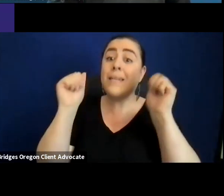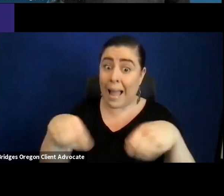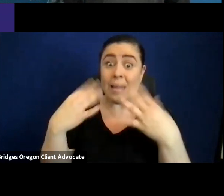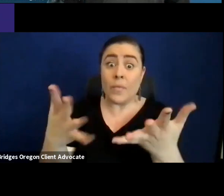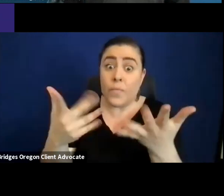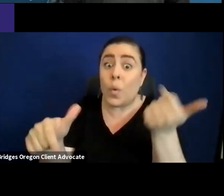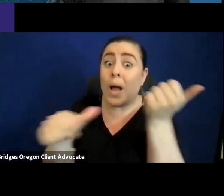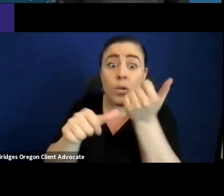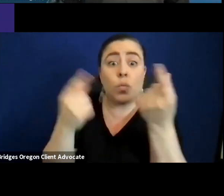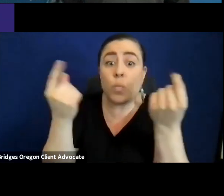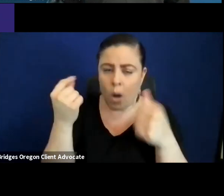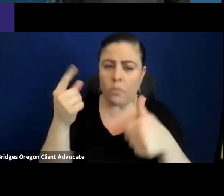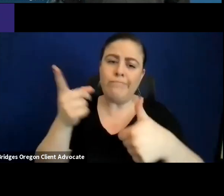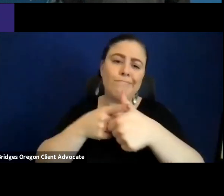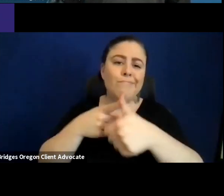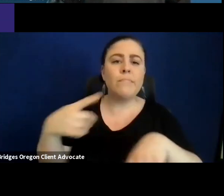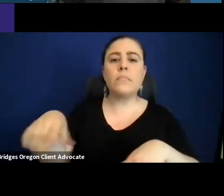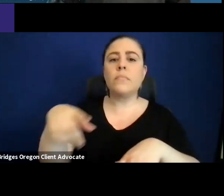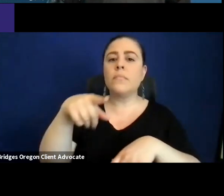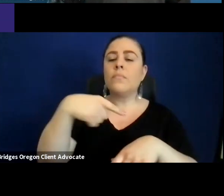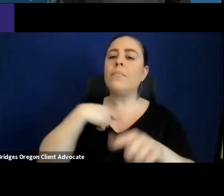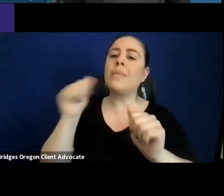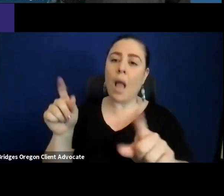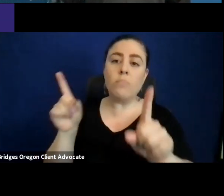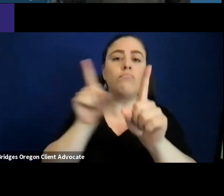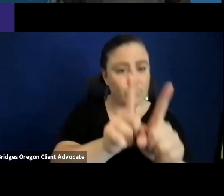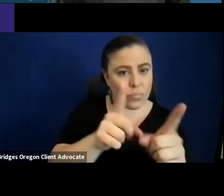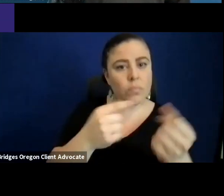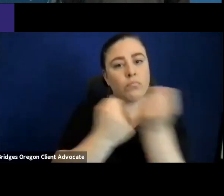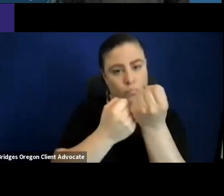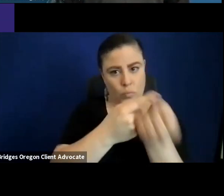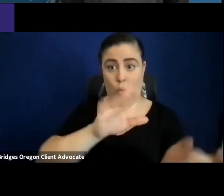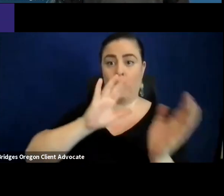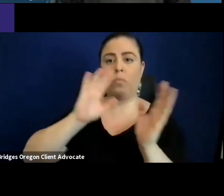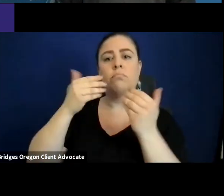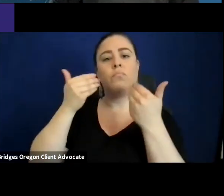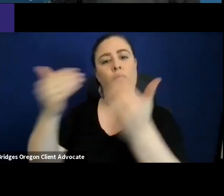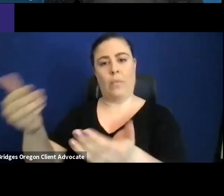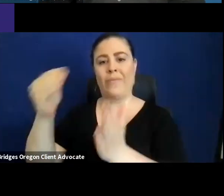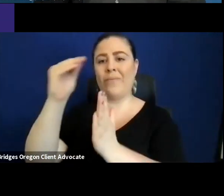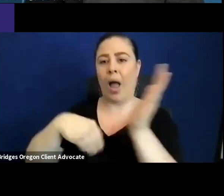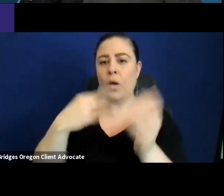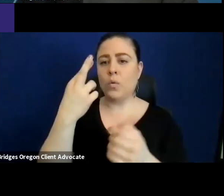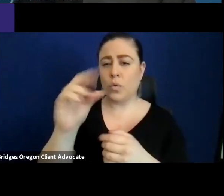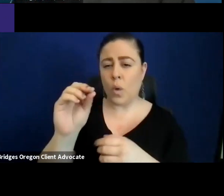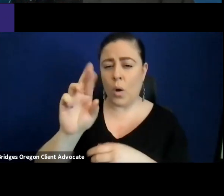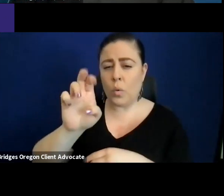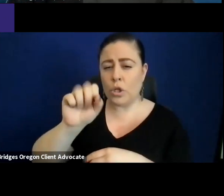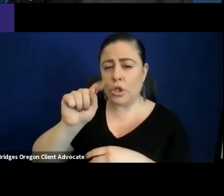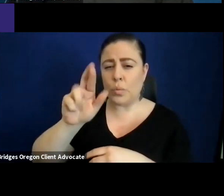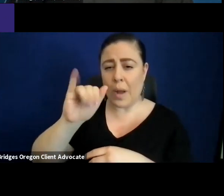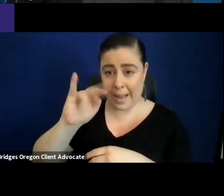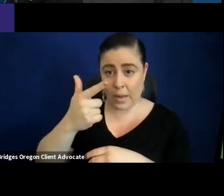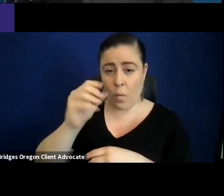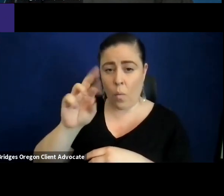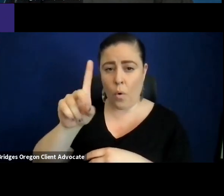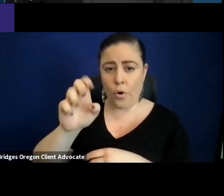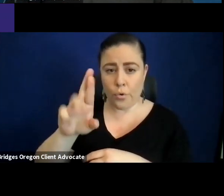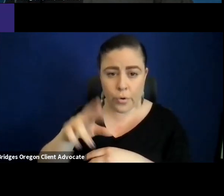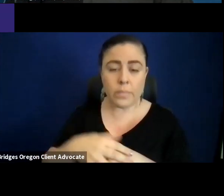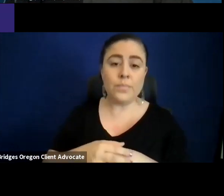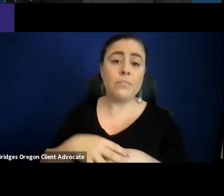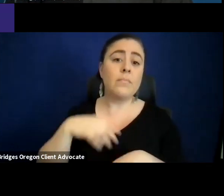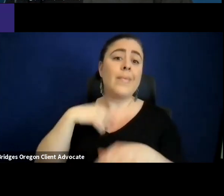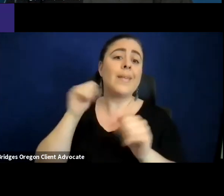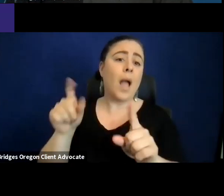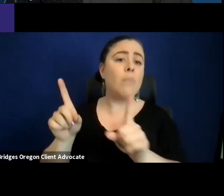okay, and what I can give you assistance in is if I can go to you with you filling out a restraining